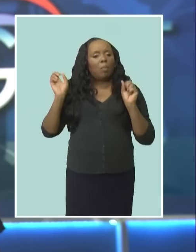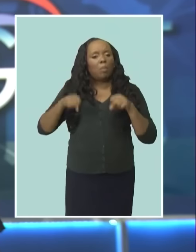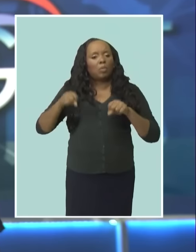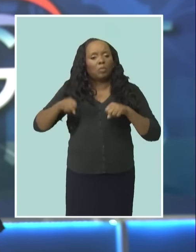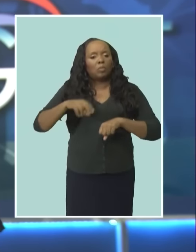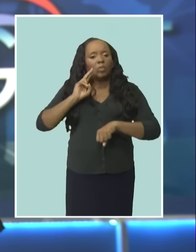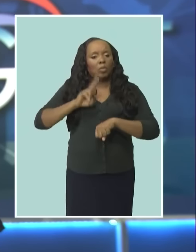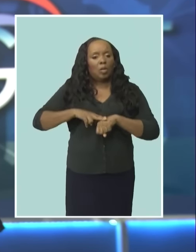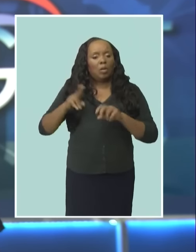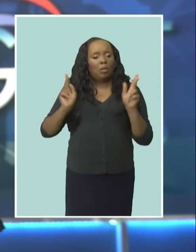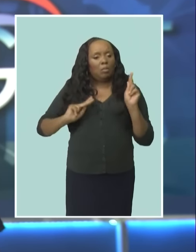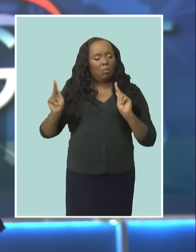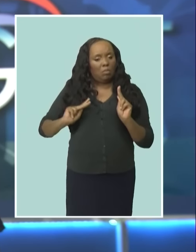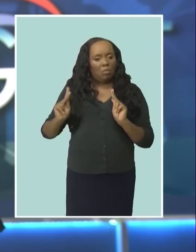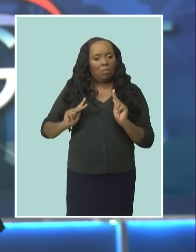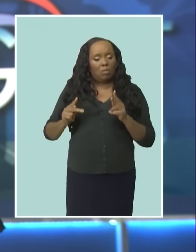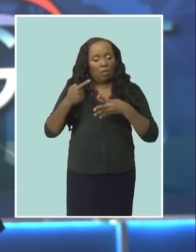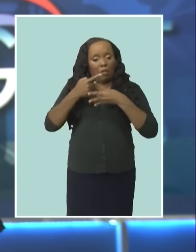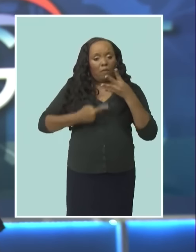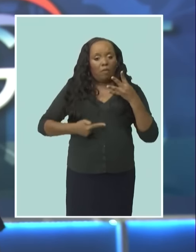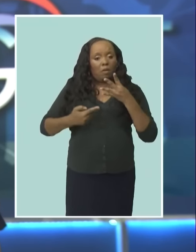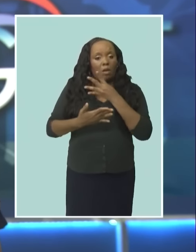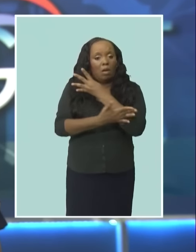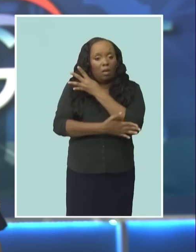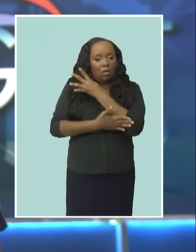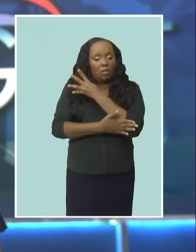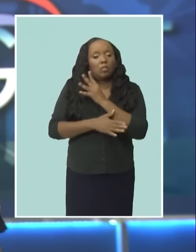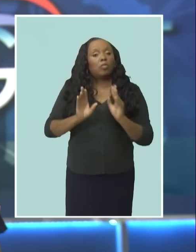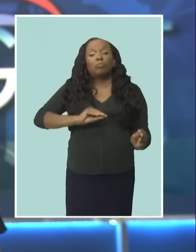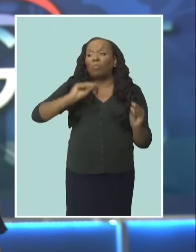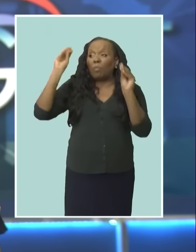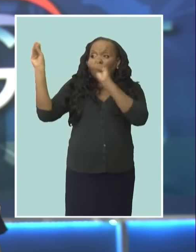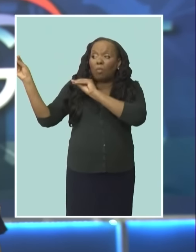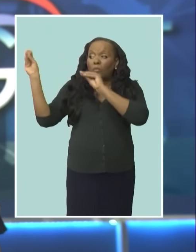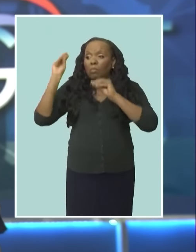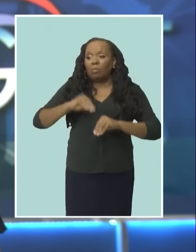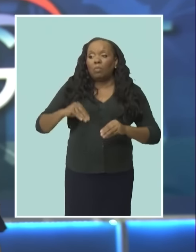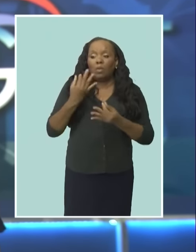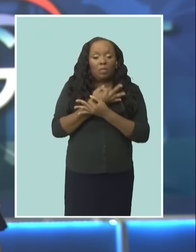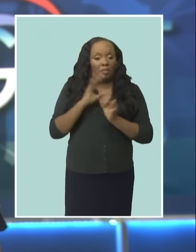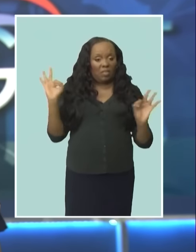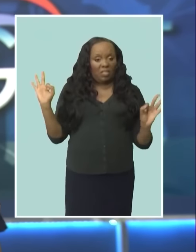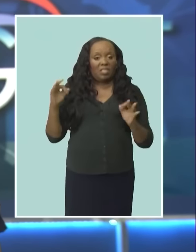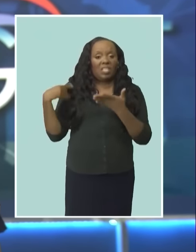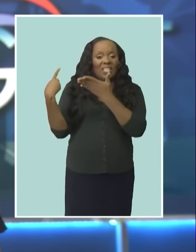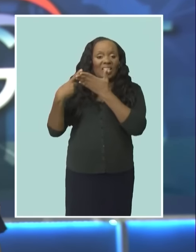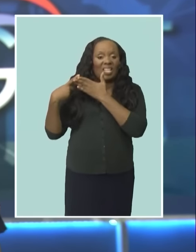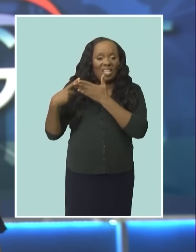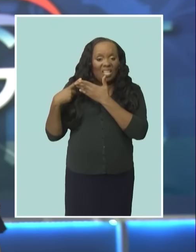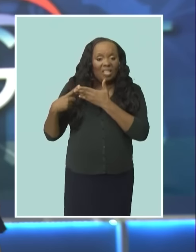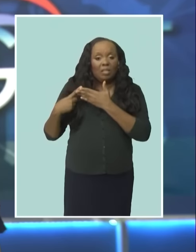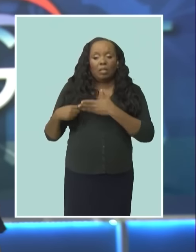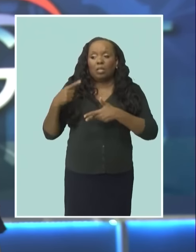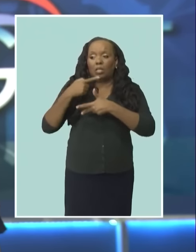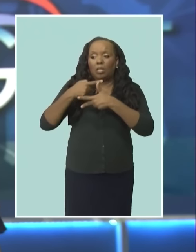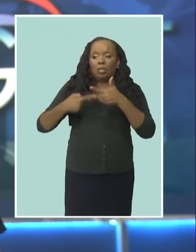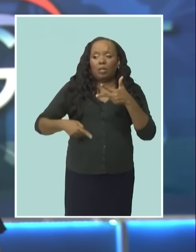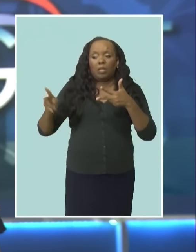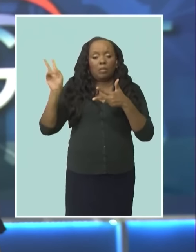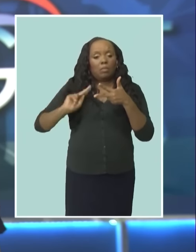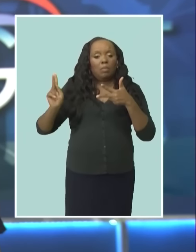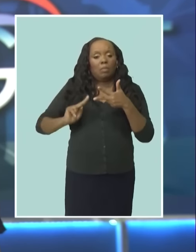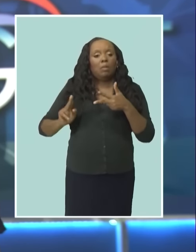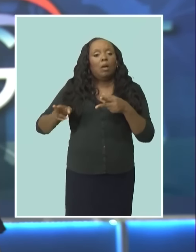ordinary citizens of these member states to move freely. She addressed the topic at State House, where 3 distinguished individuals